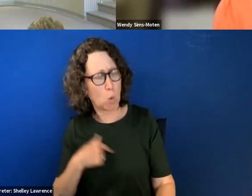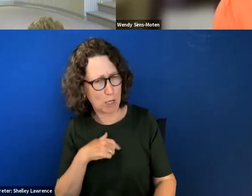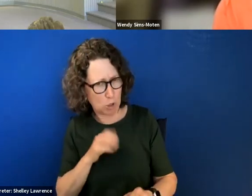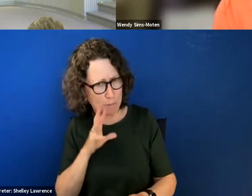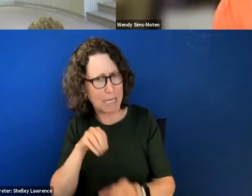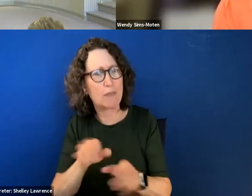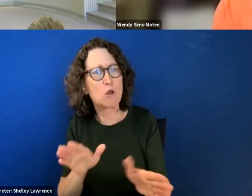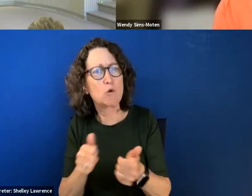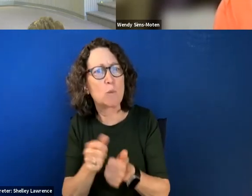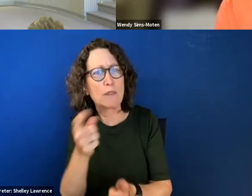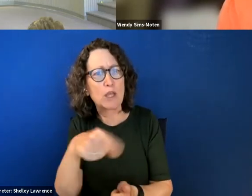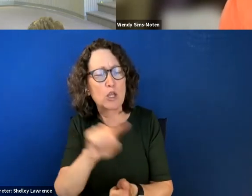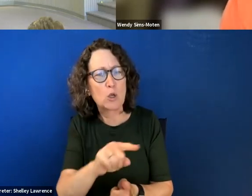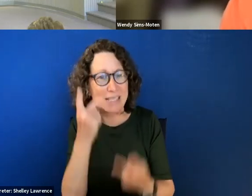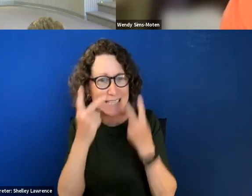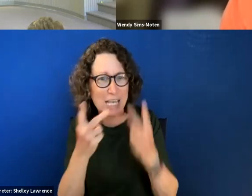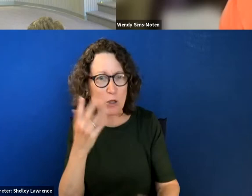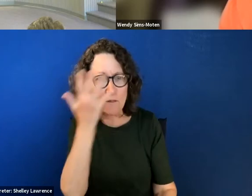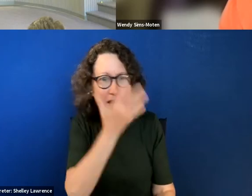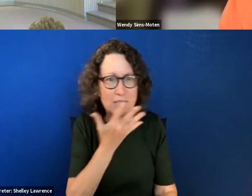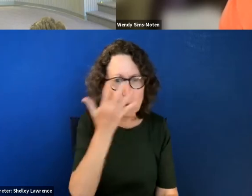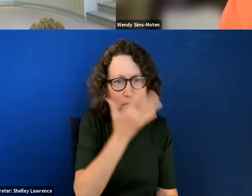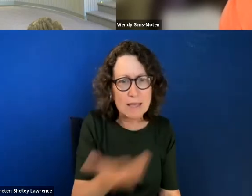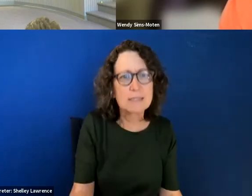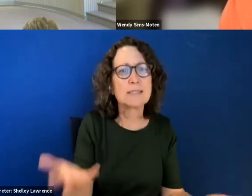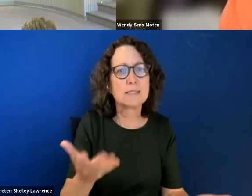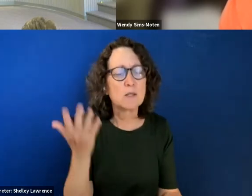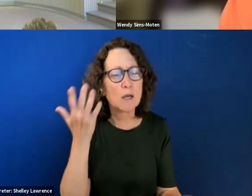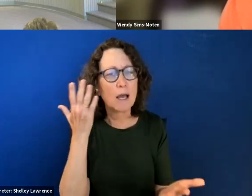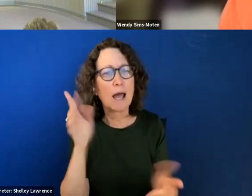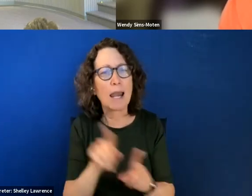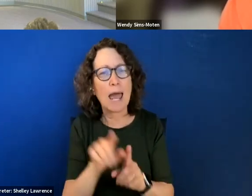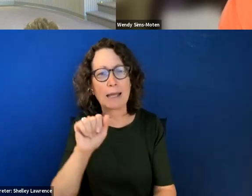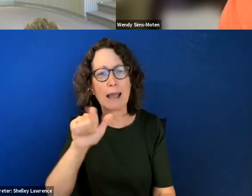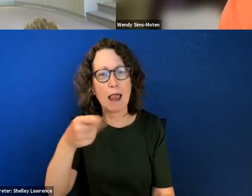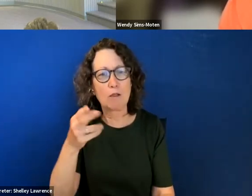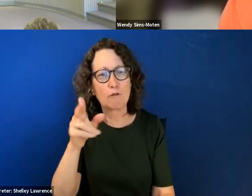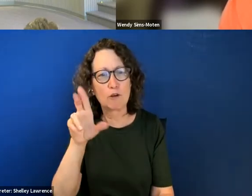in the room with you, seeing you face to face? Like Alfred said,